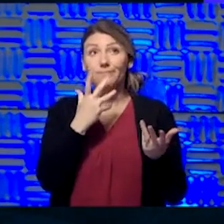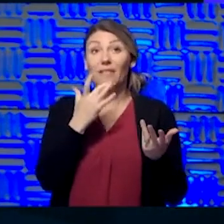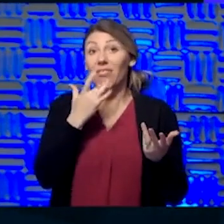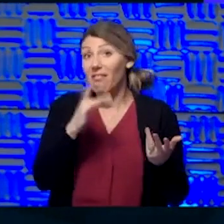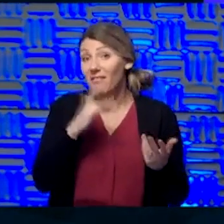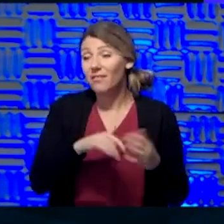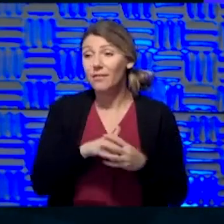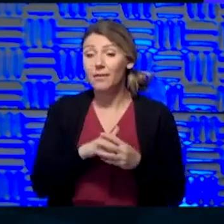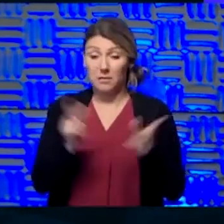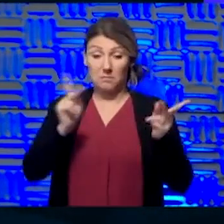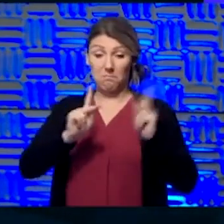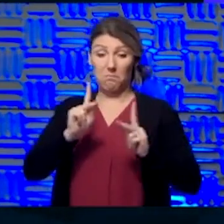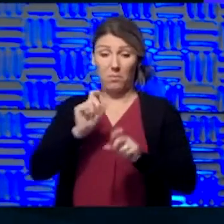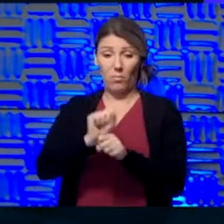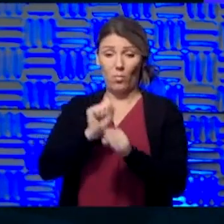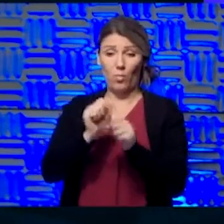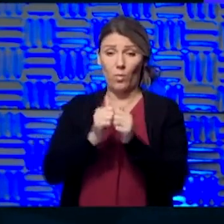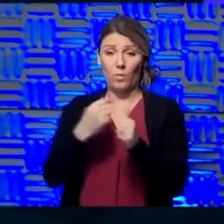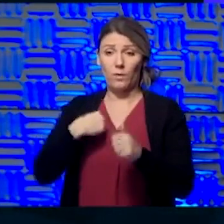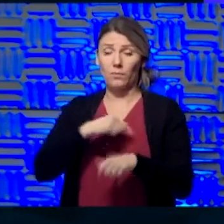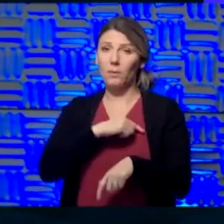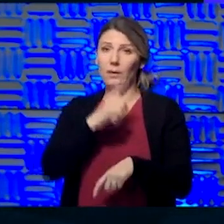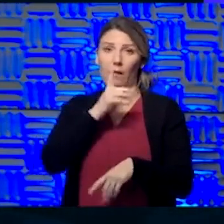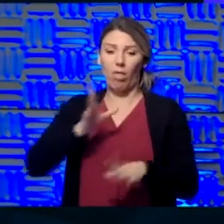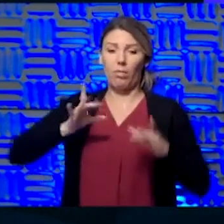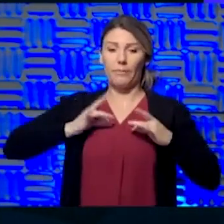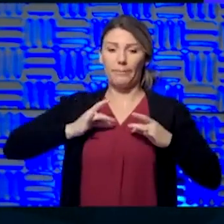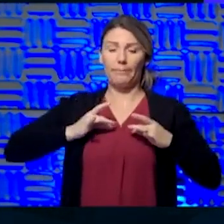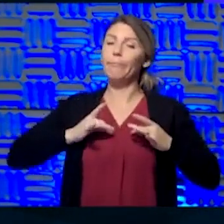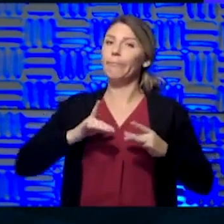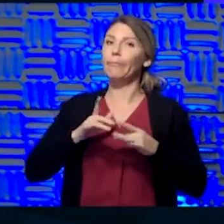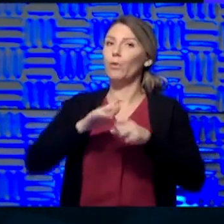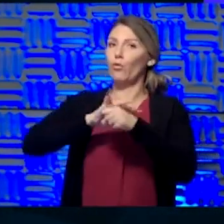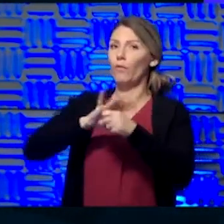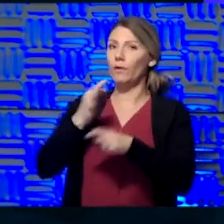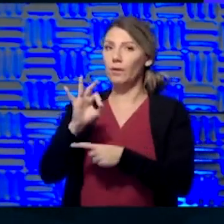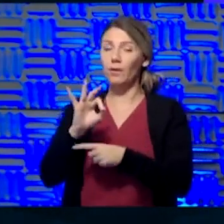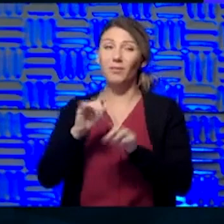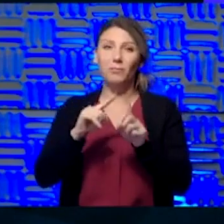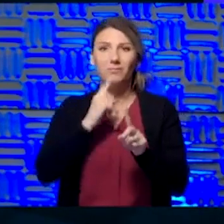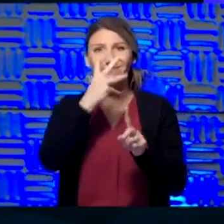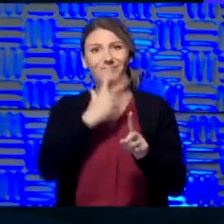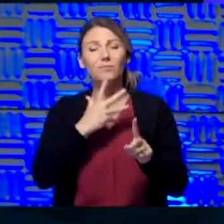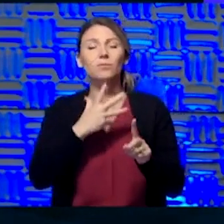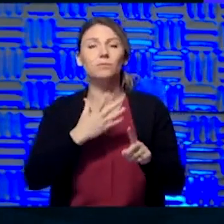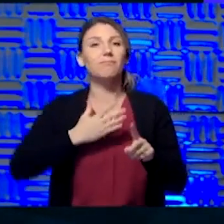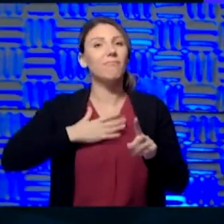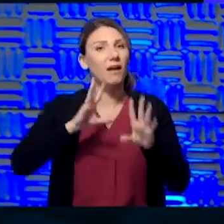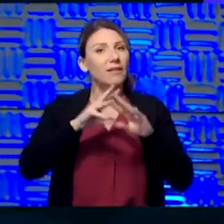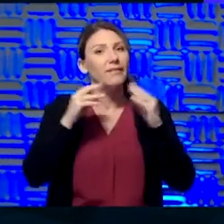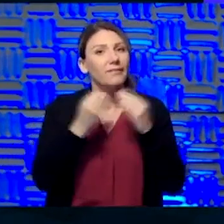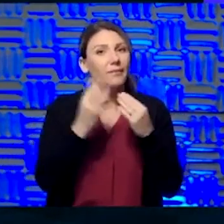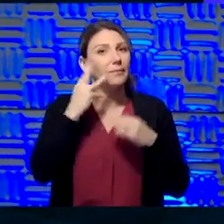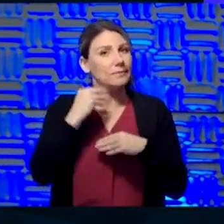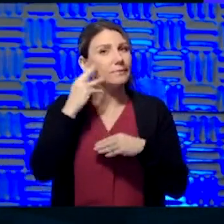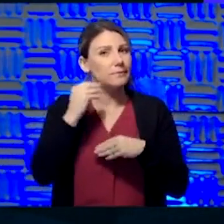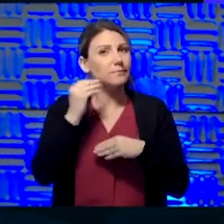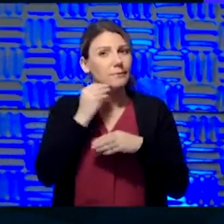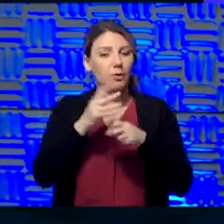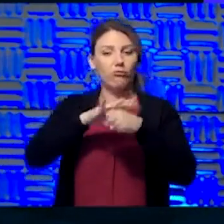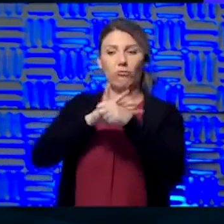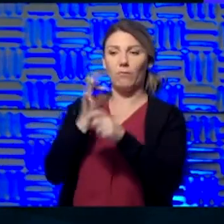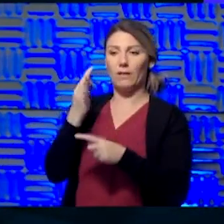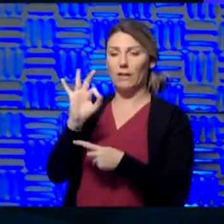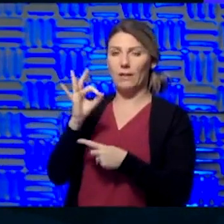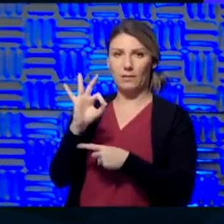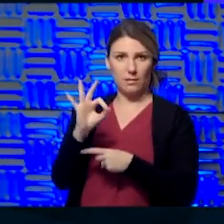people who were working with me didn't contract the disease. But unfortunately, my family did experience COVID-19.